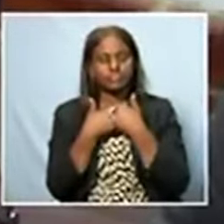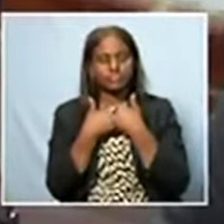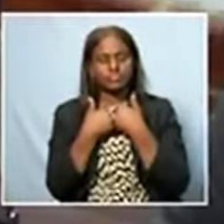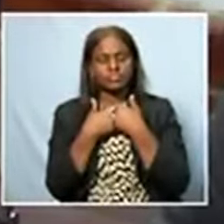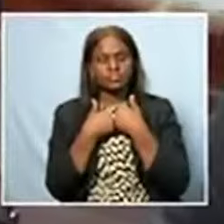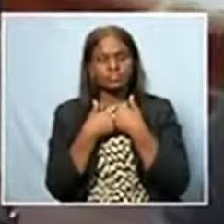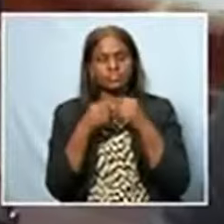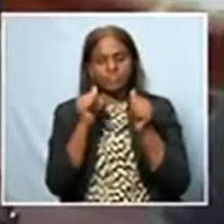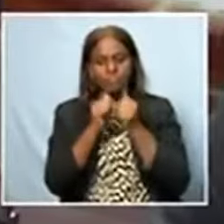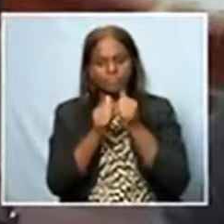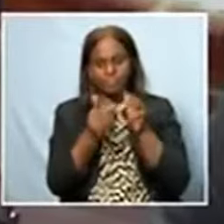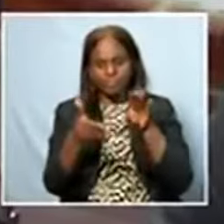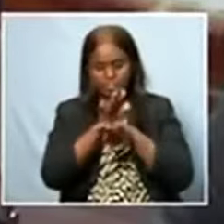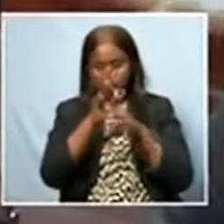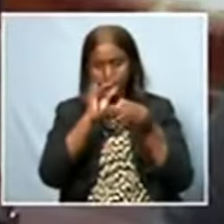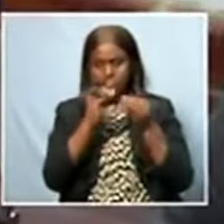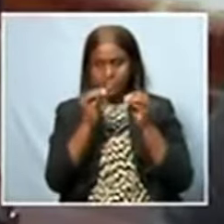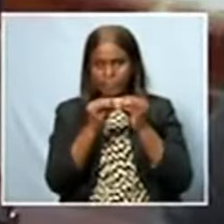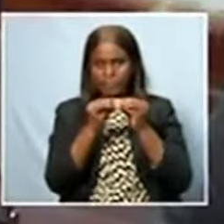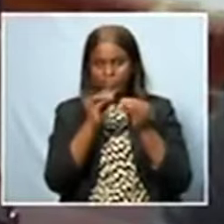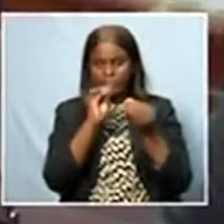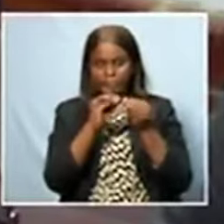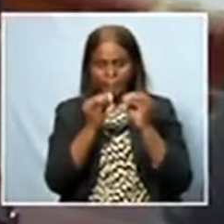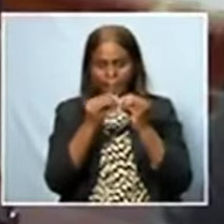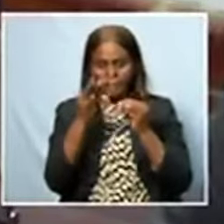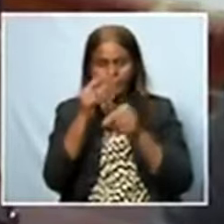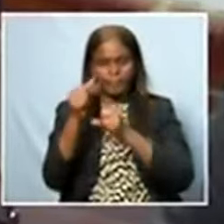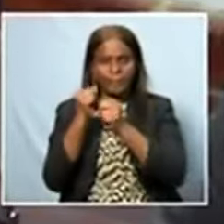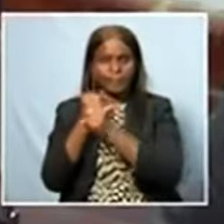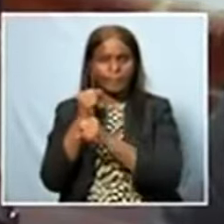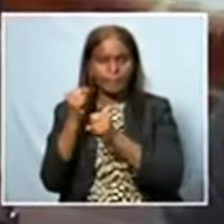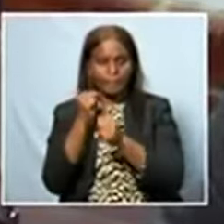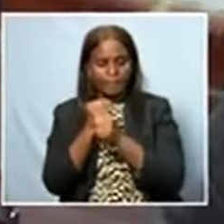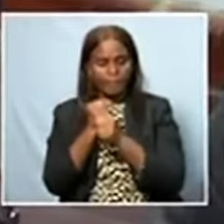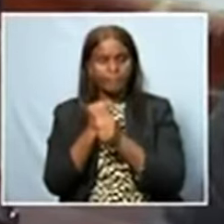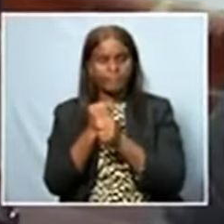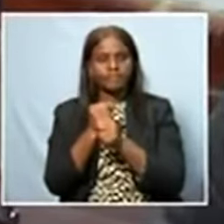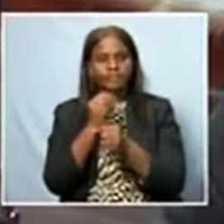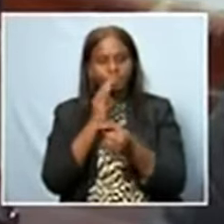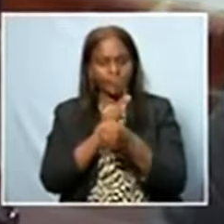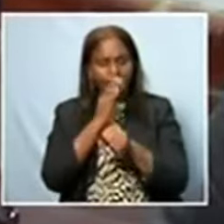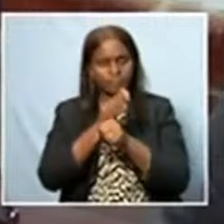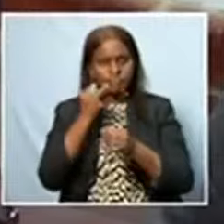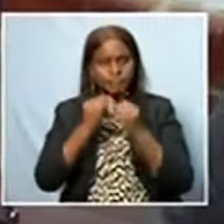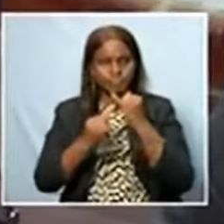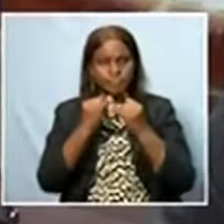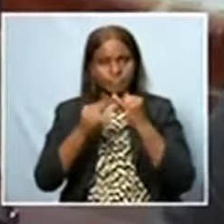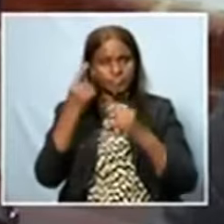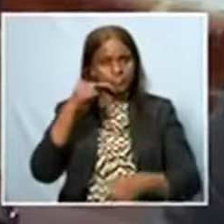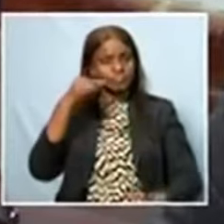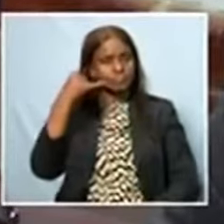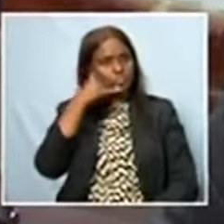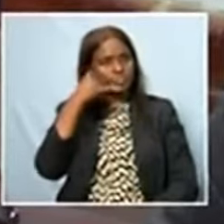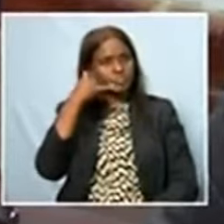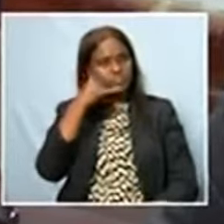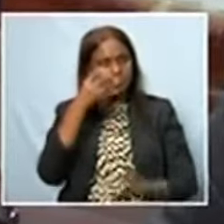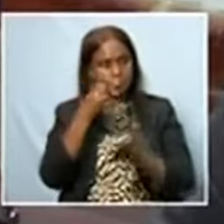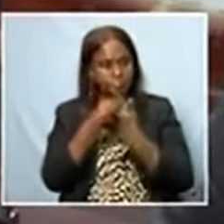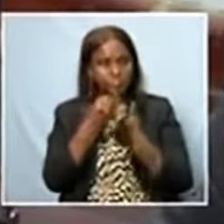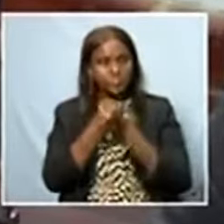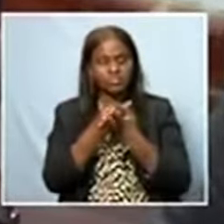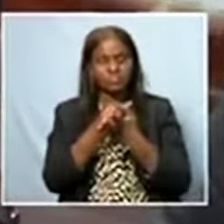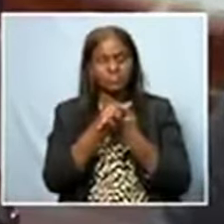that cover quite a number of years. Then for the mobile money, indeed